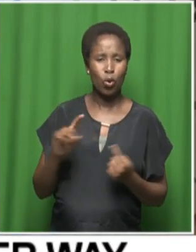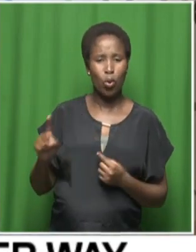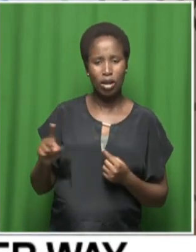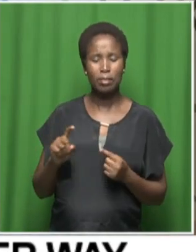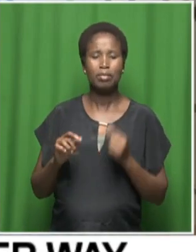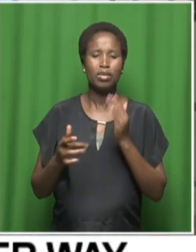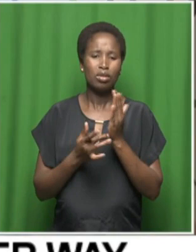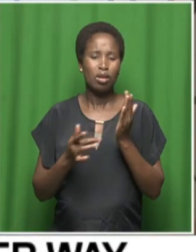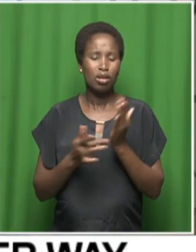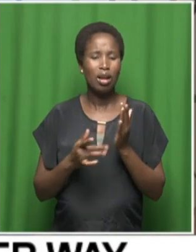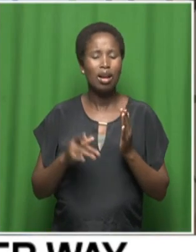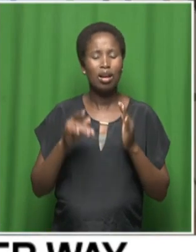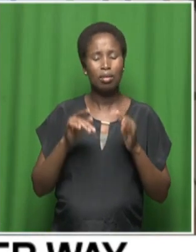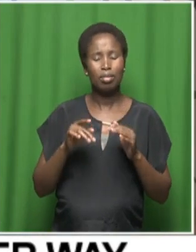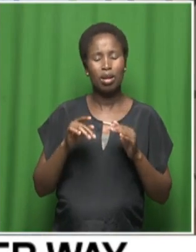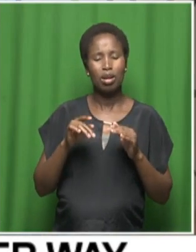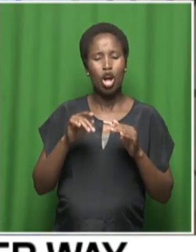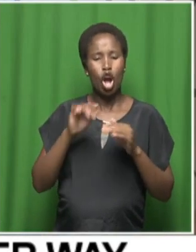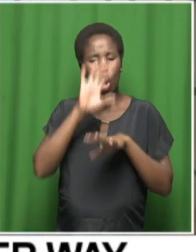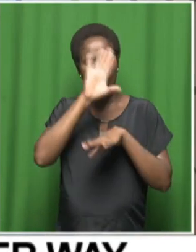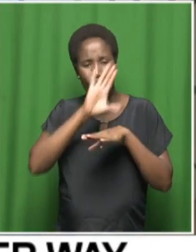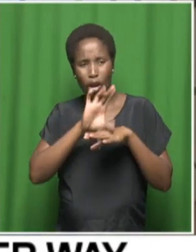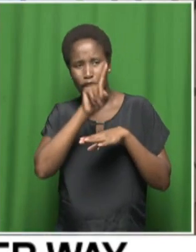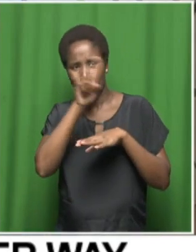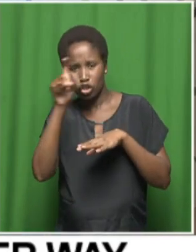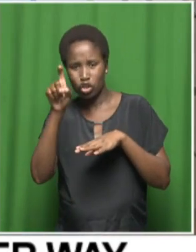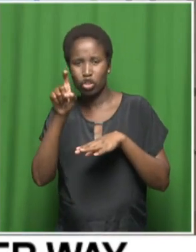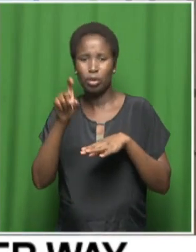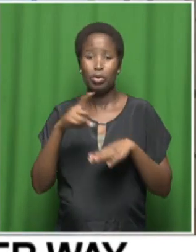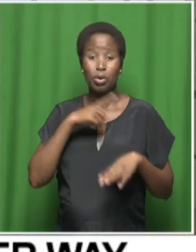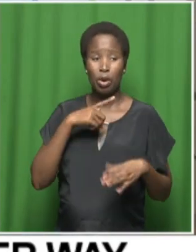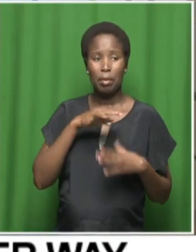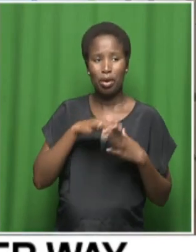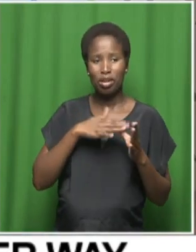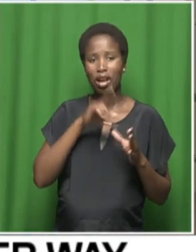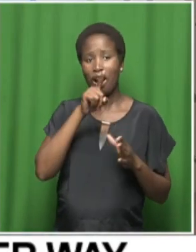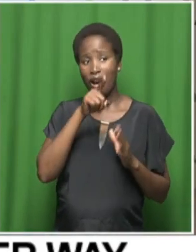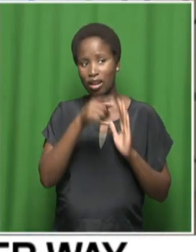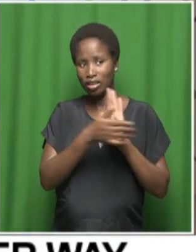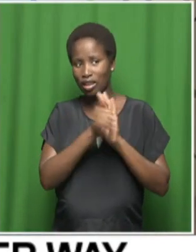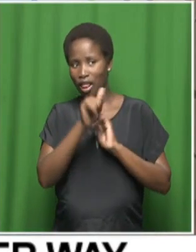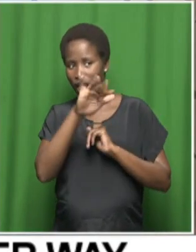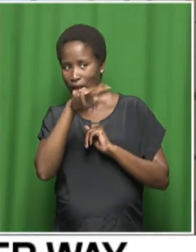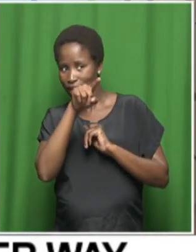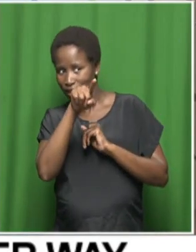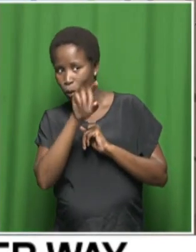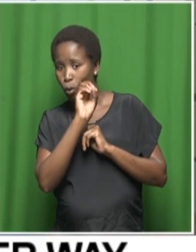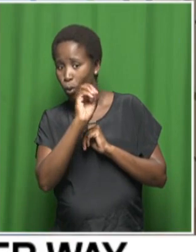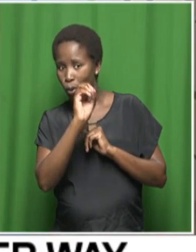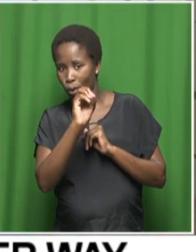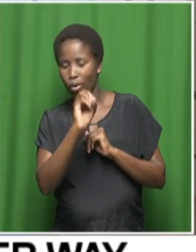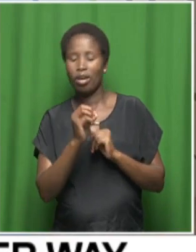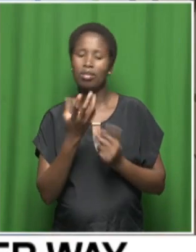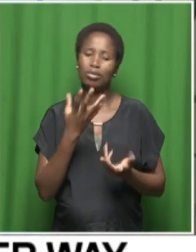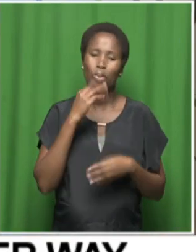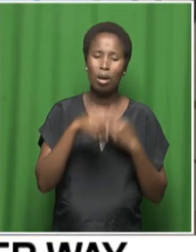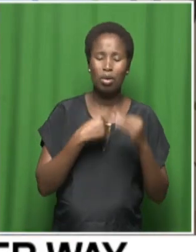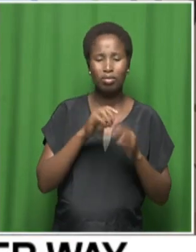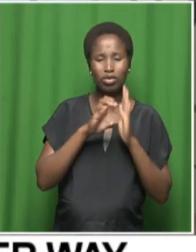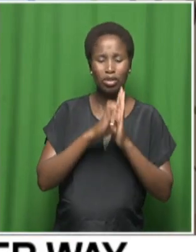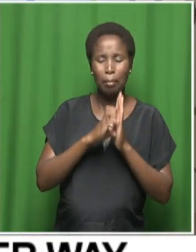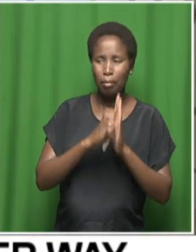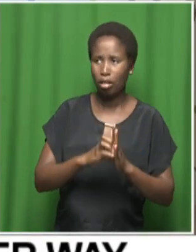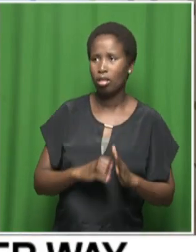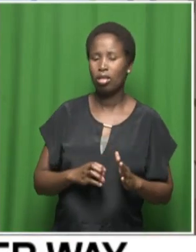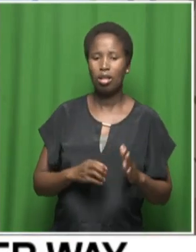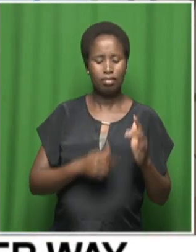vocational education and training colleges, because that's where you get your mid-level skills, which are very important, whether we are talking about plumbers,